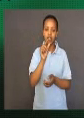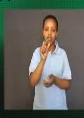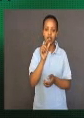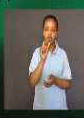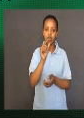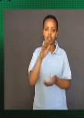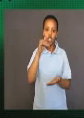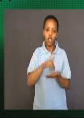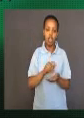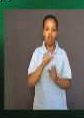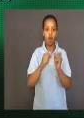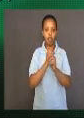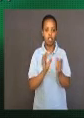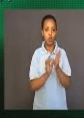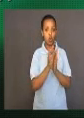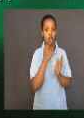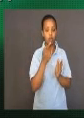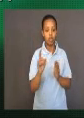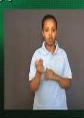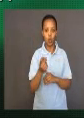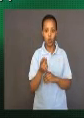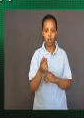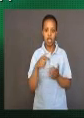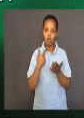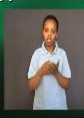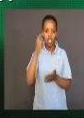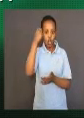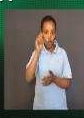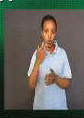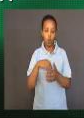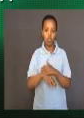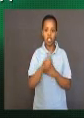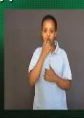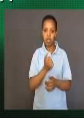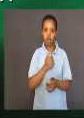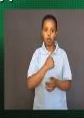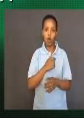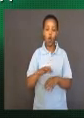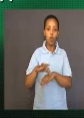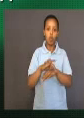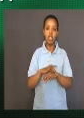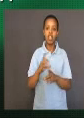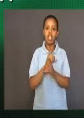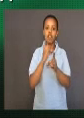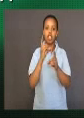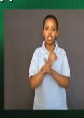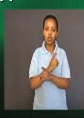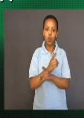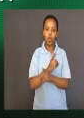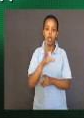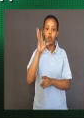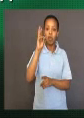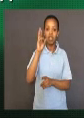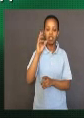old. In this theory, it is believed that the earth was created in